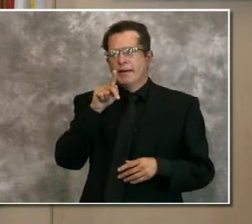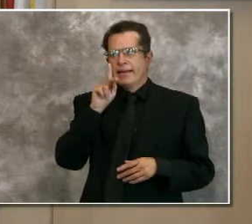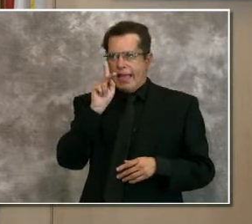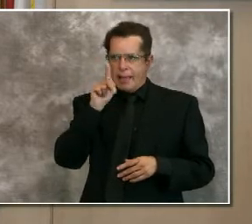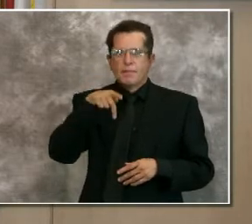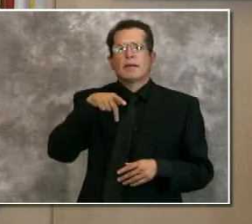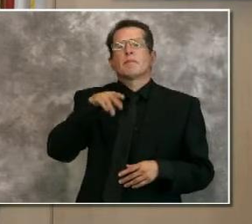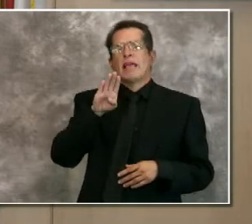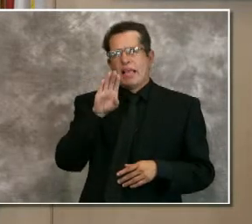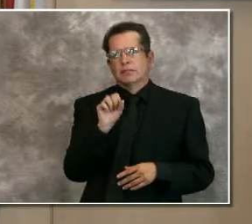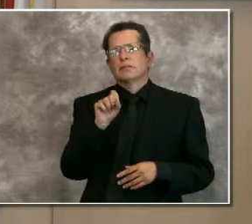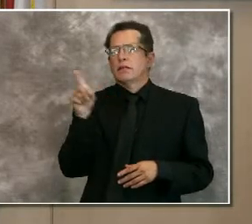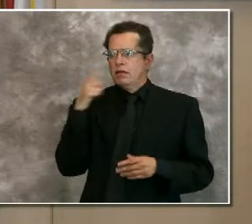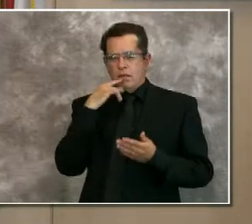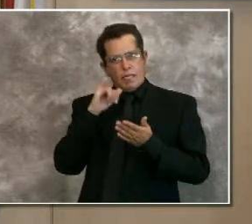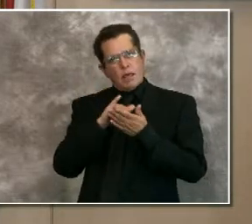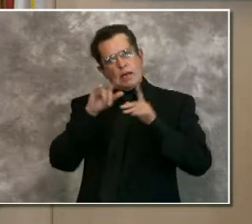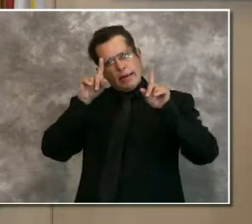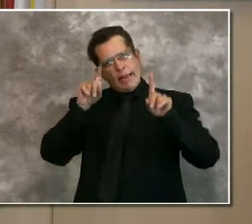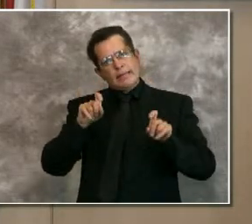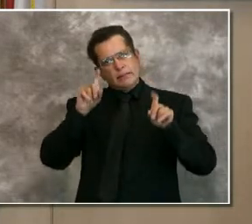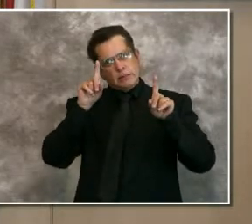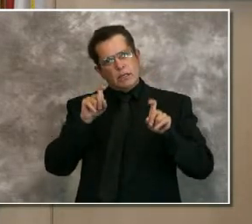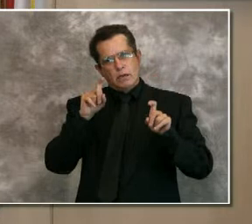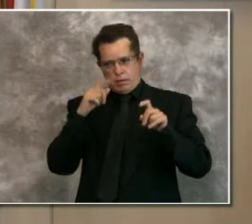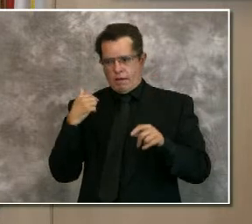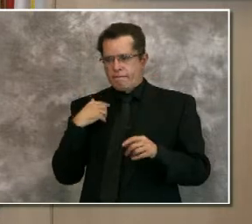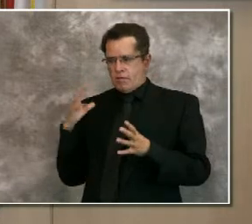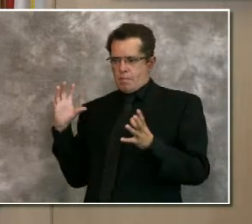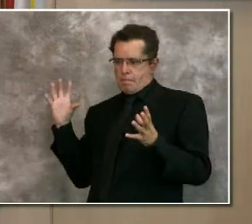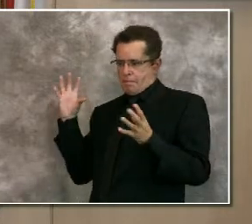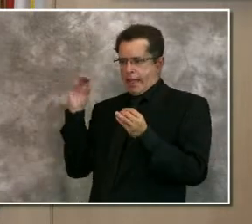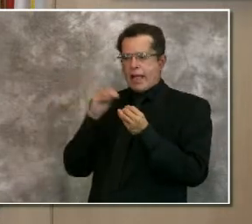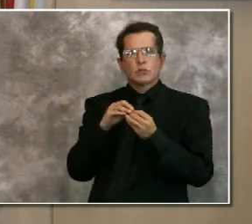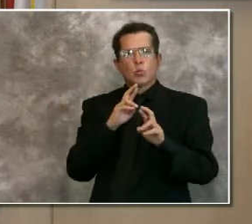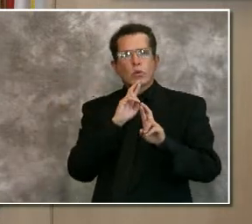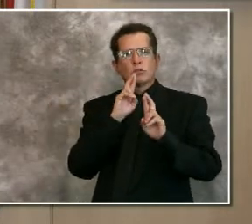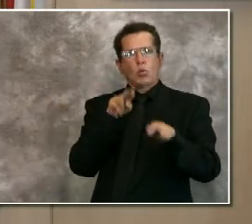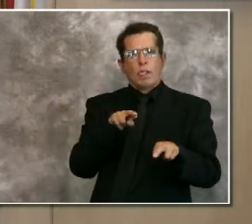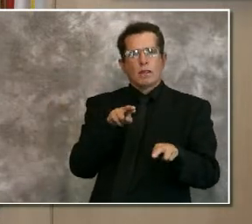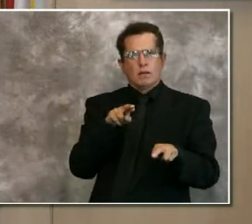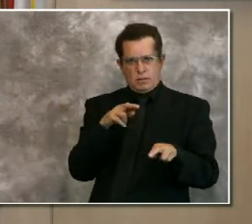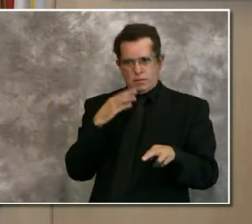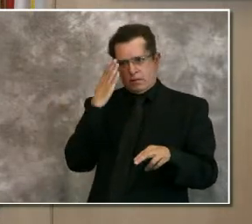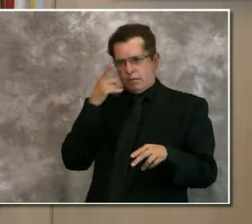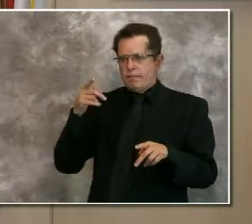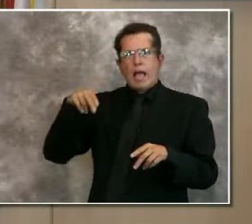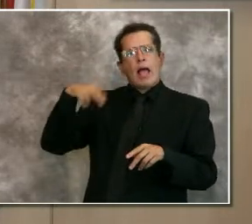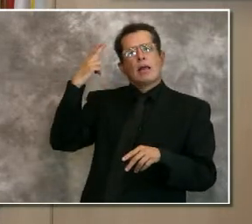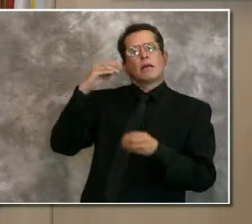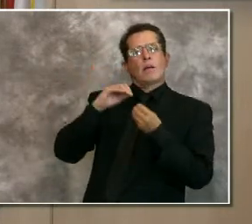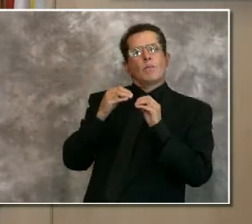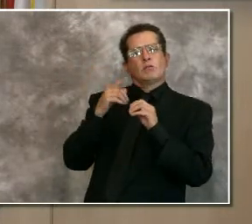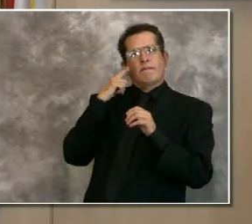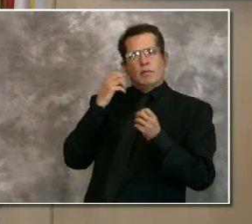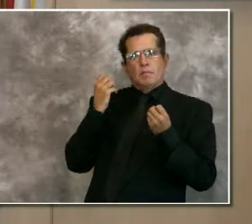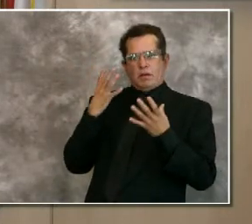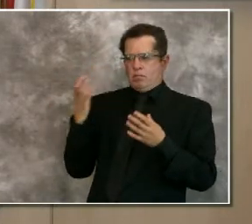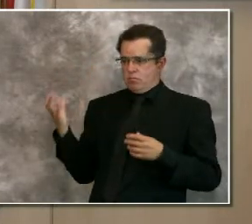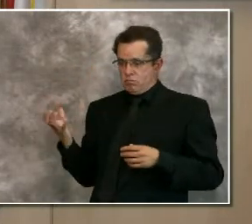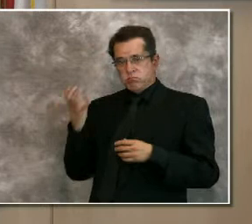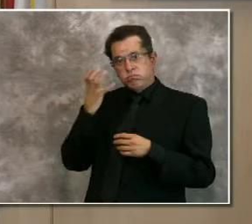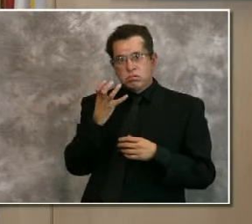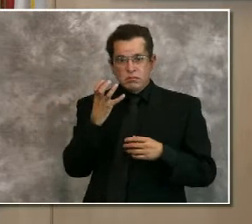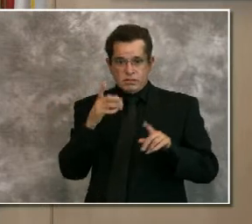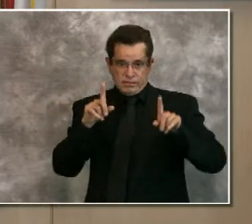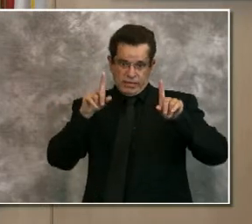the charts that testing results include batches of prior tests. This is the case for multiple days over the last week. So her first question related